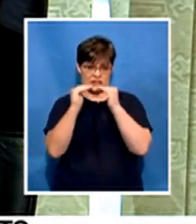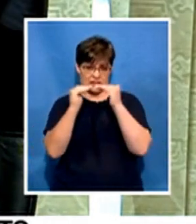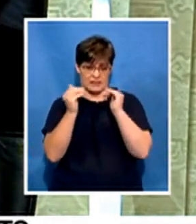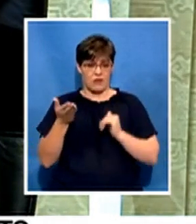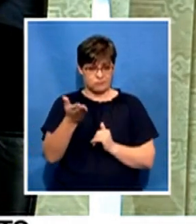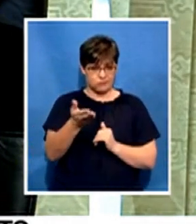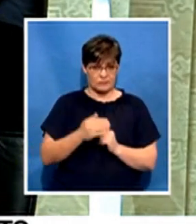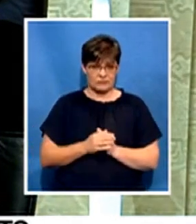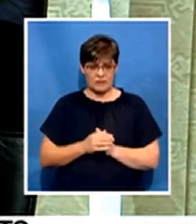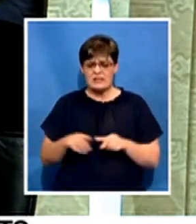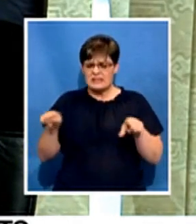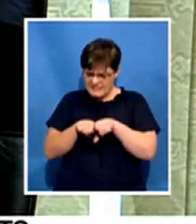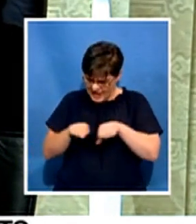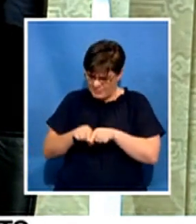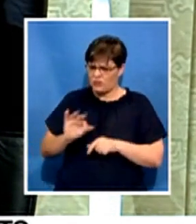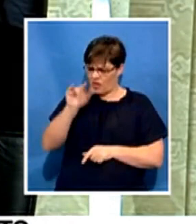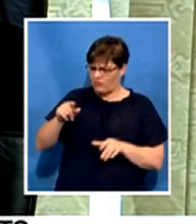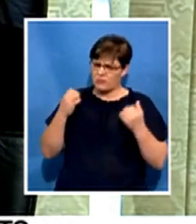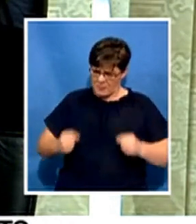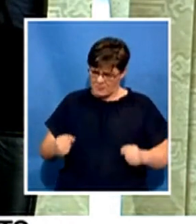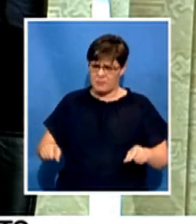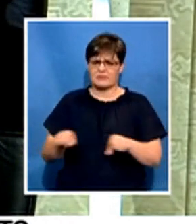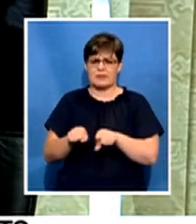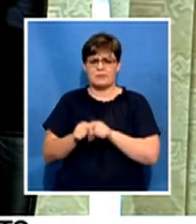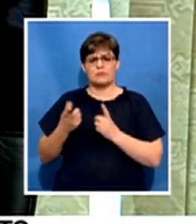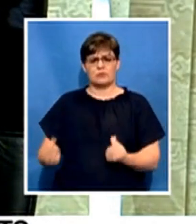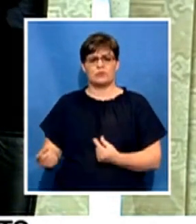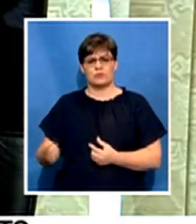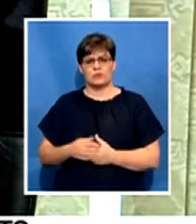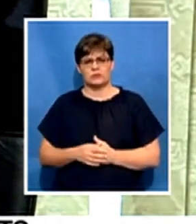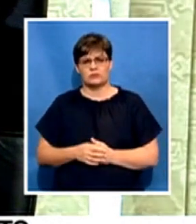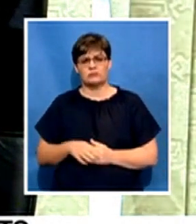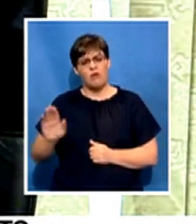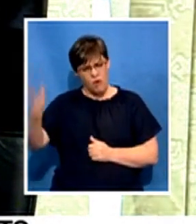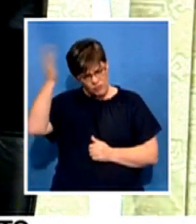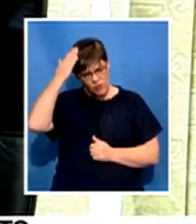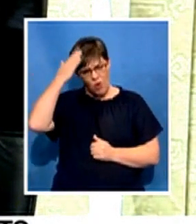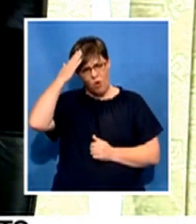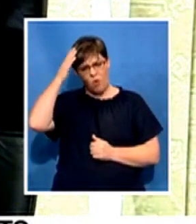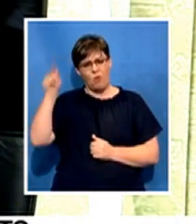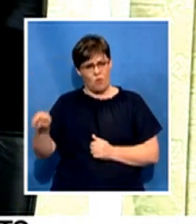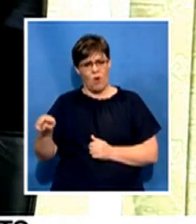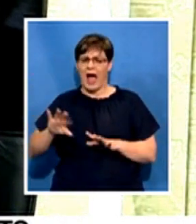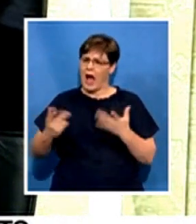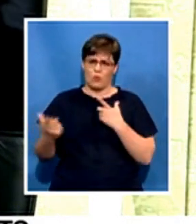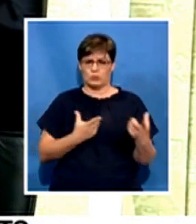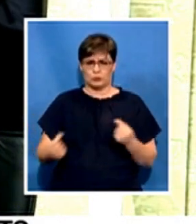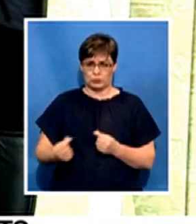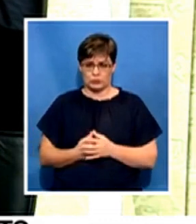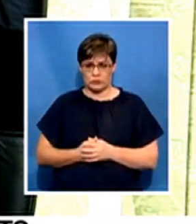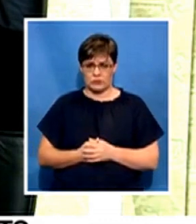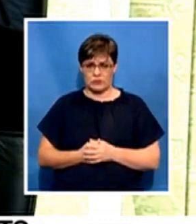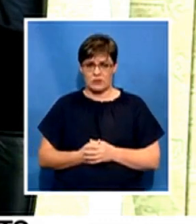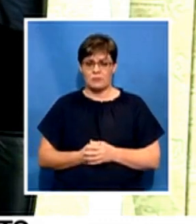Africa. And they know the drill. But where we say it's going to have